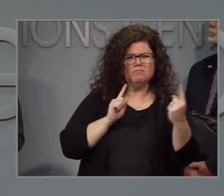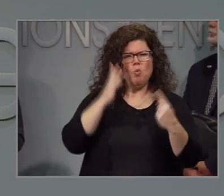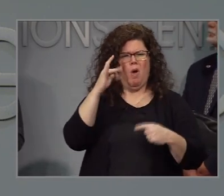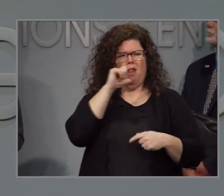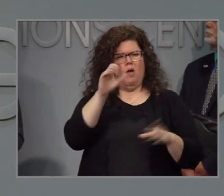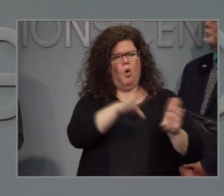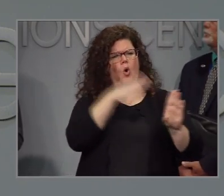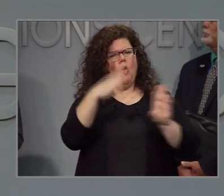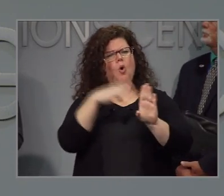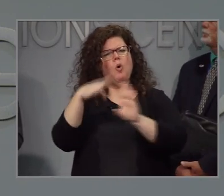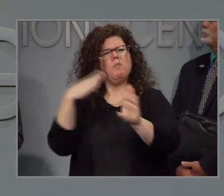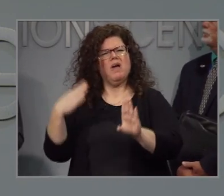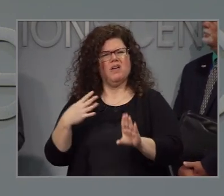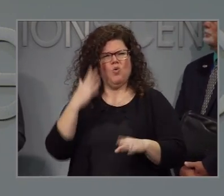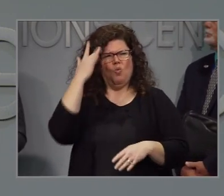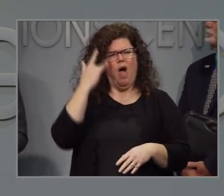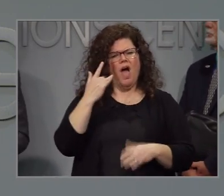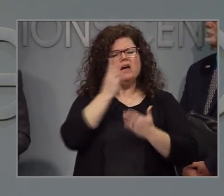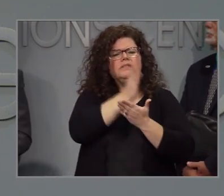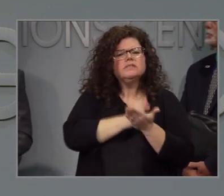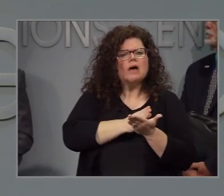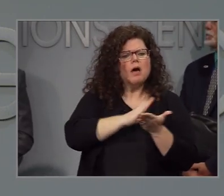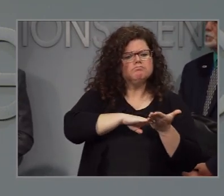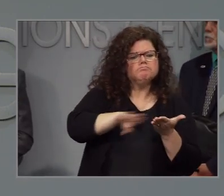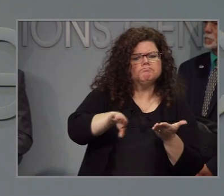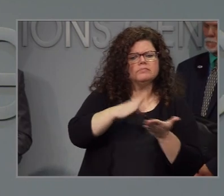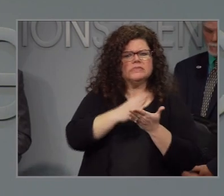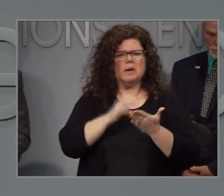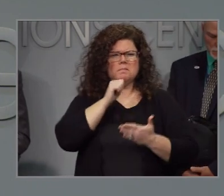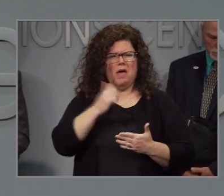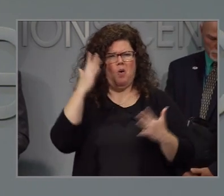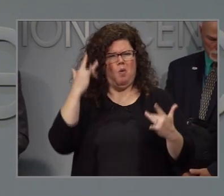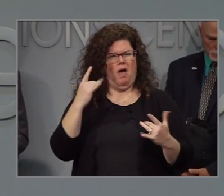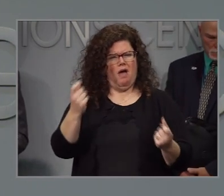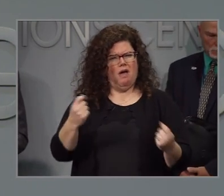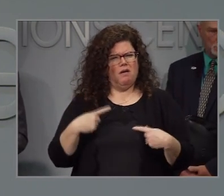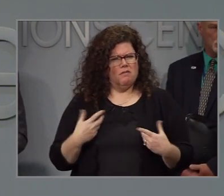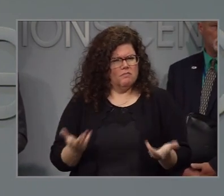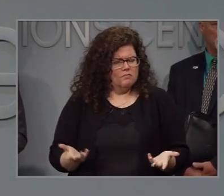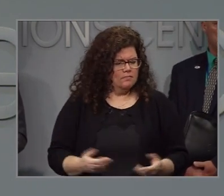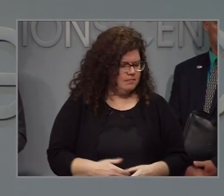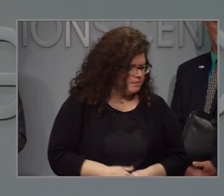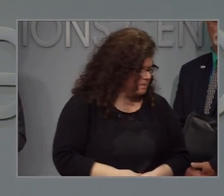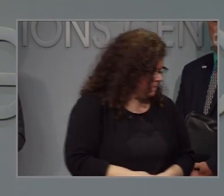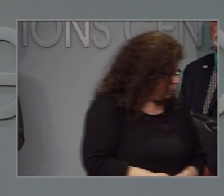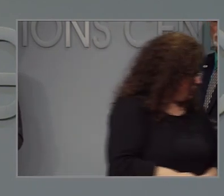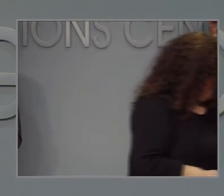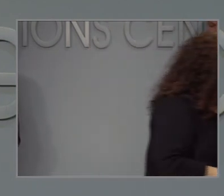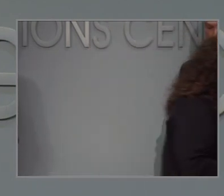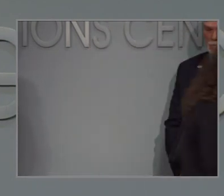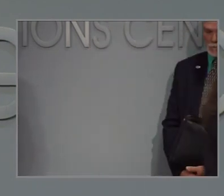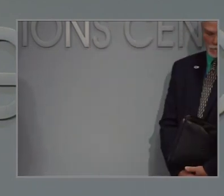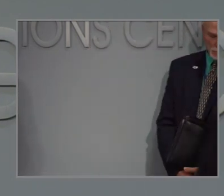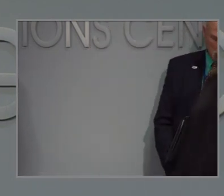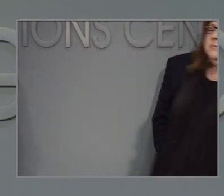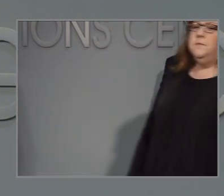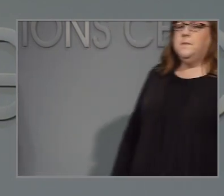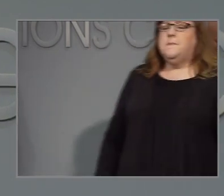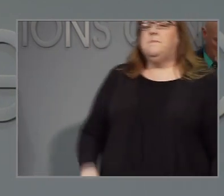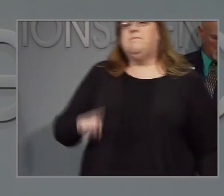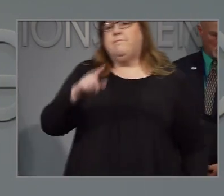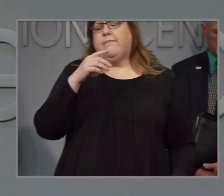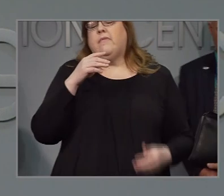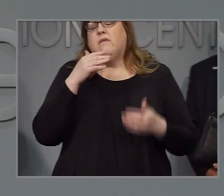apply and do this on a case-by-case basis? Thanks for that question, Nikki. It's my understanding that there is no permitting process